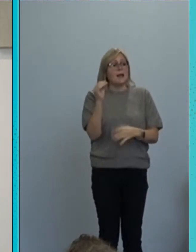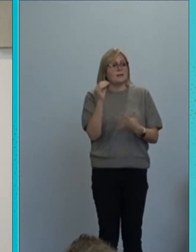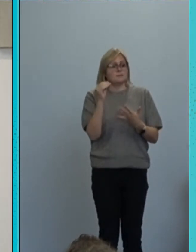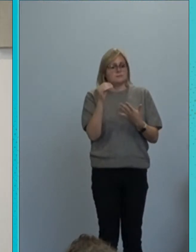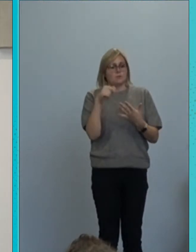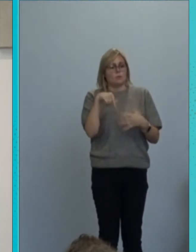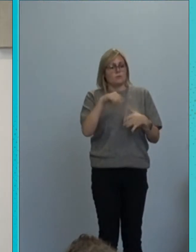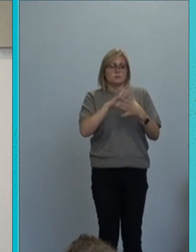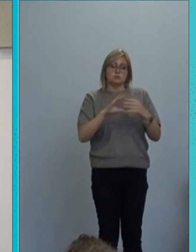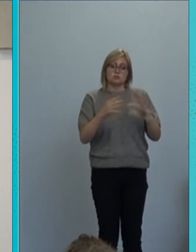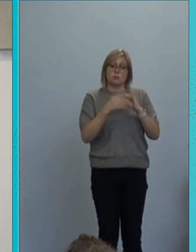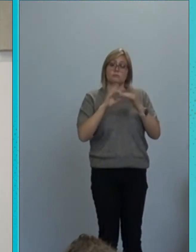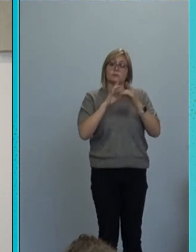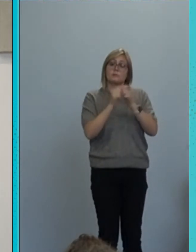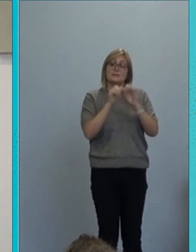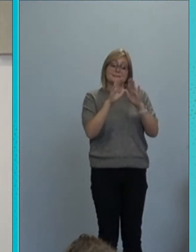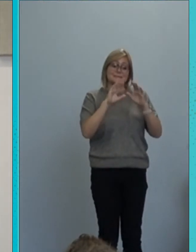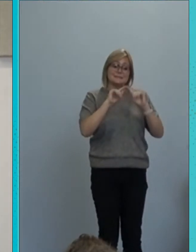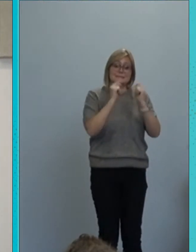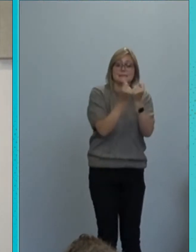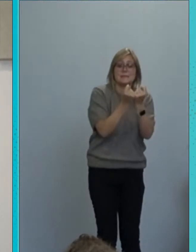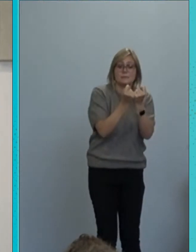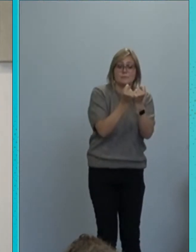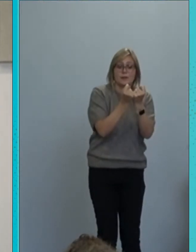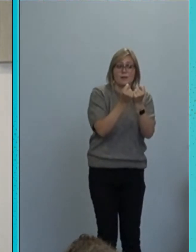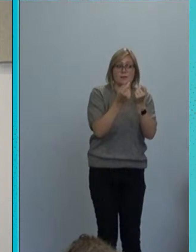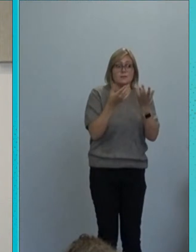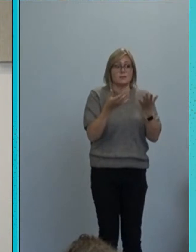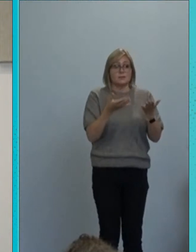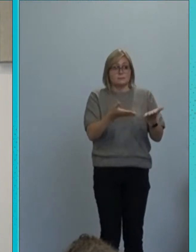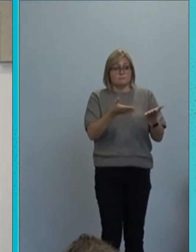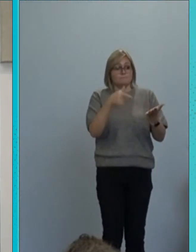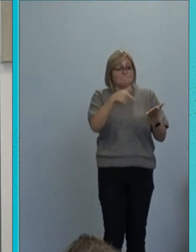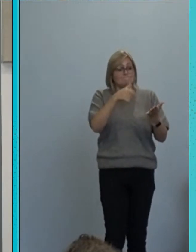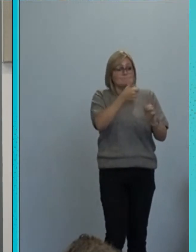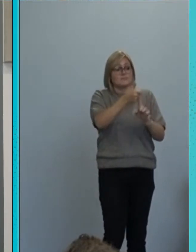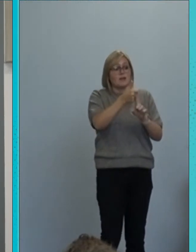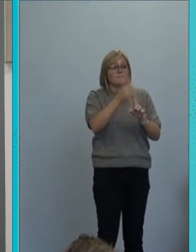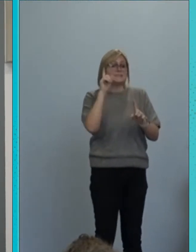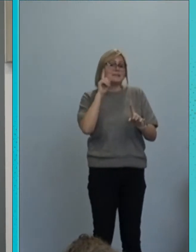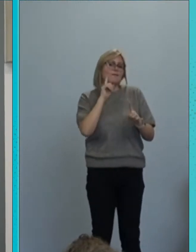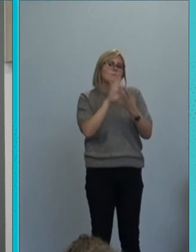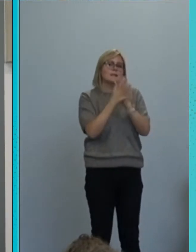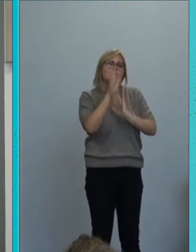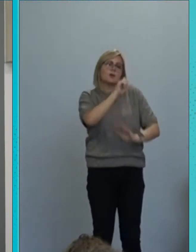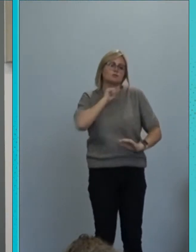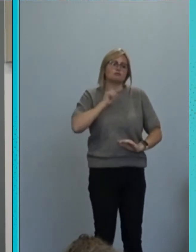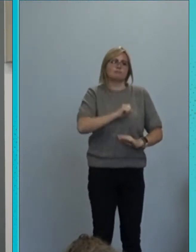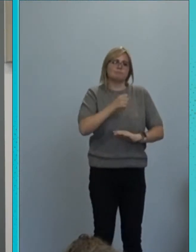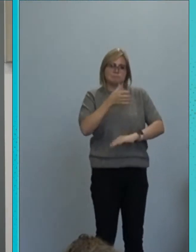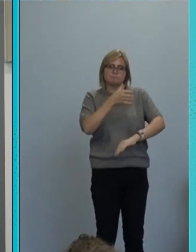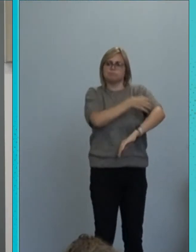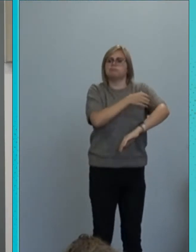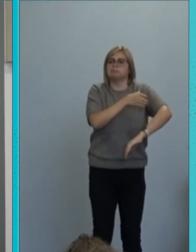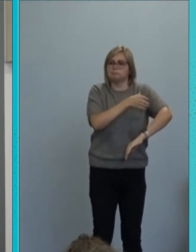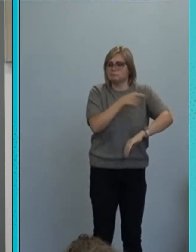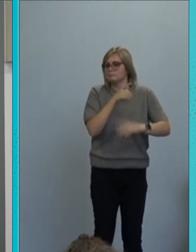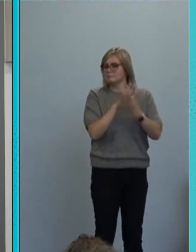team that uses deafness as a superpower, as an